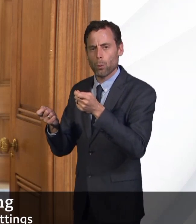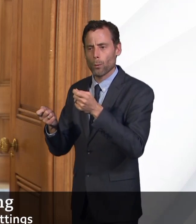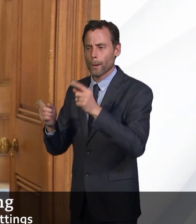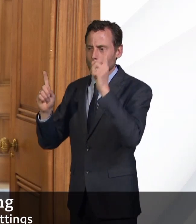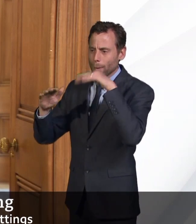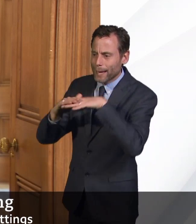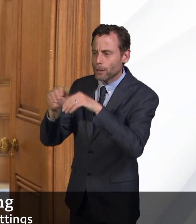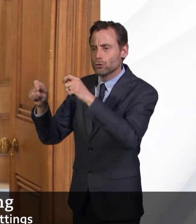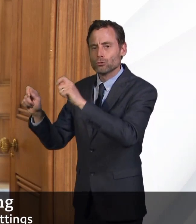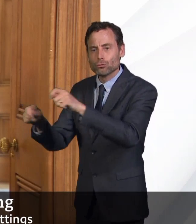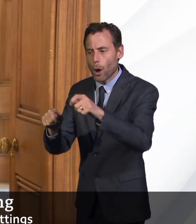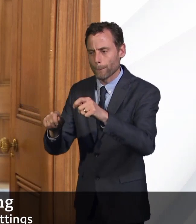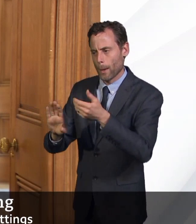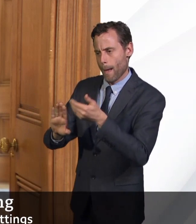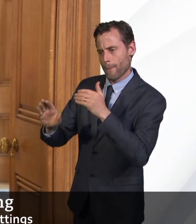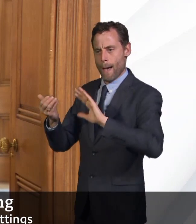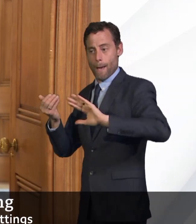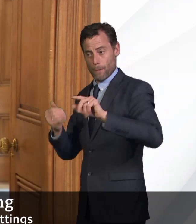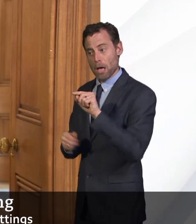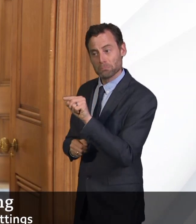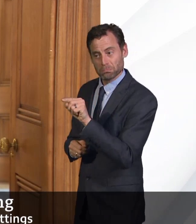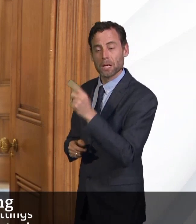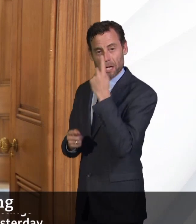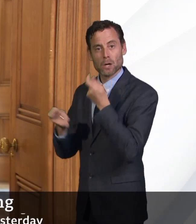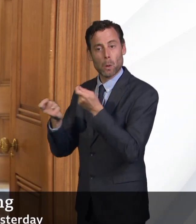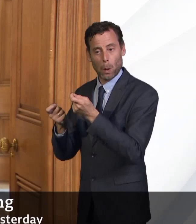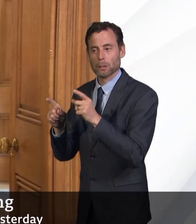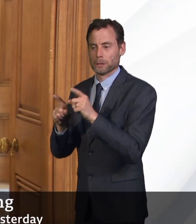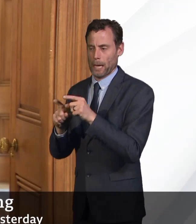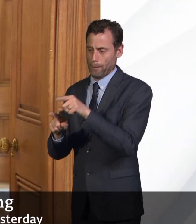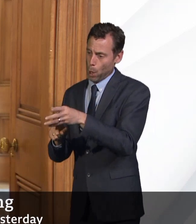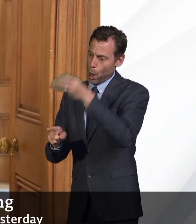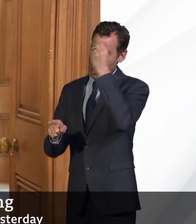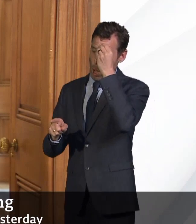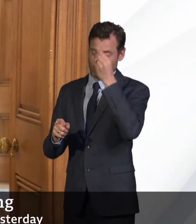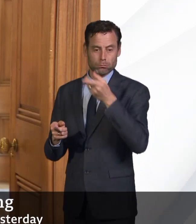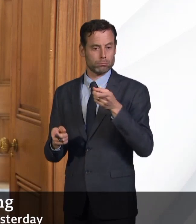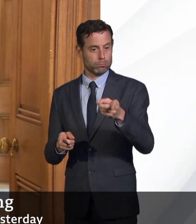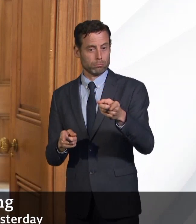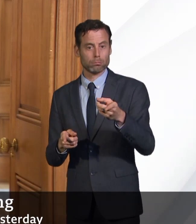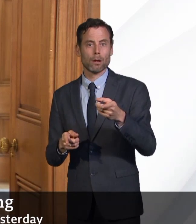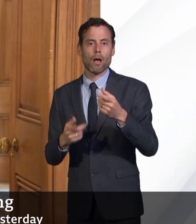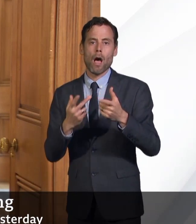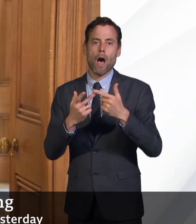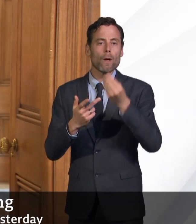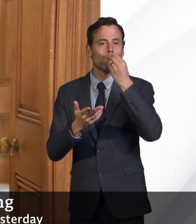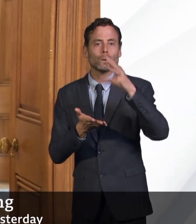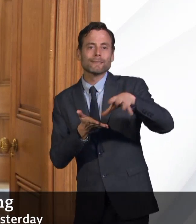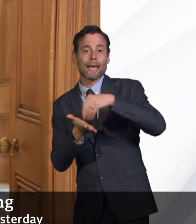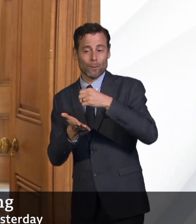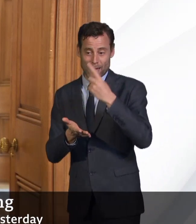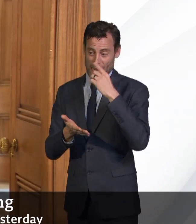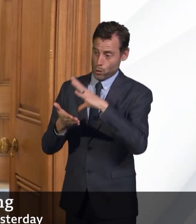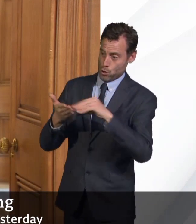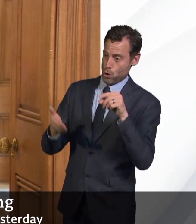it well. And I think some of those food-to-go businesses will probably be seeking to learn lessons from what supermarkets have done as